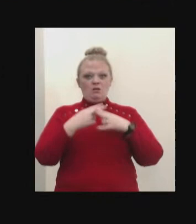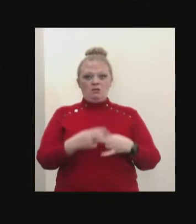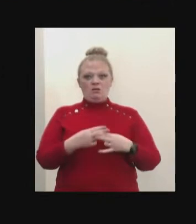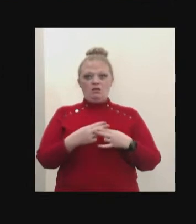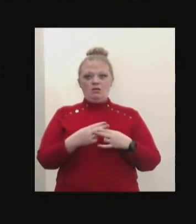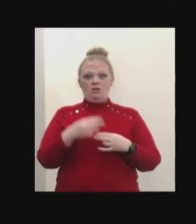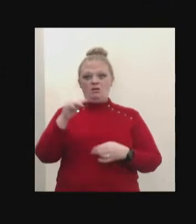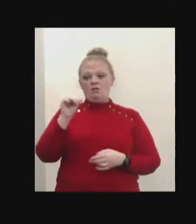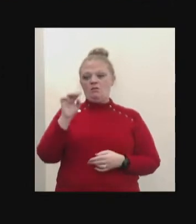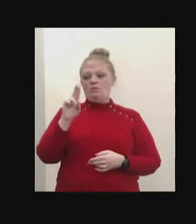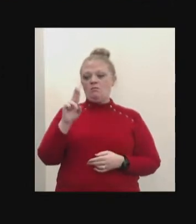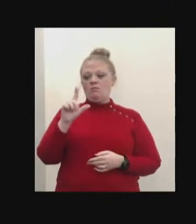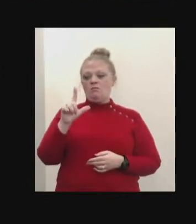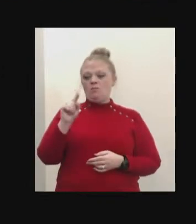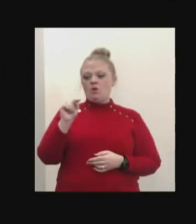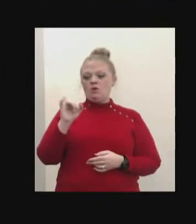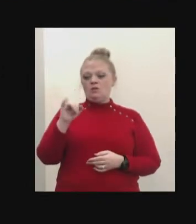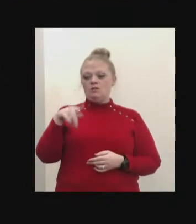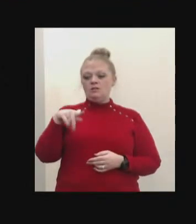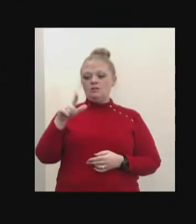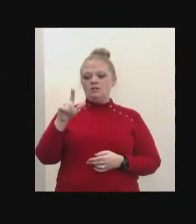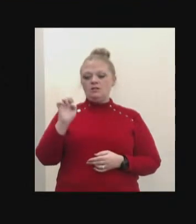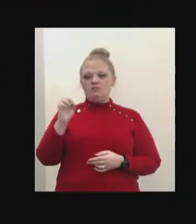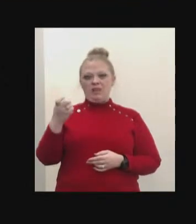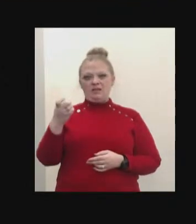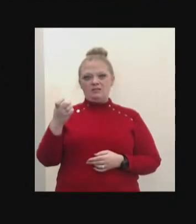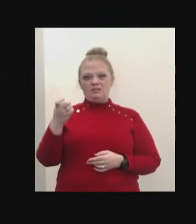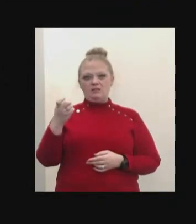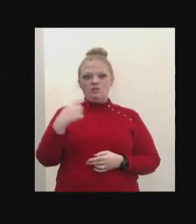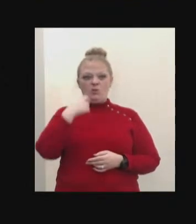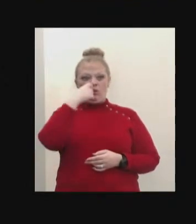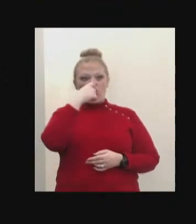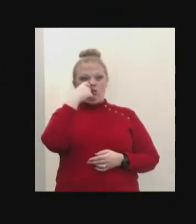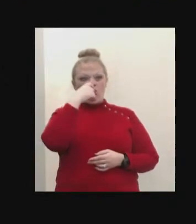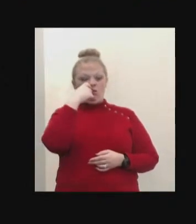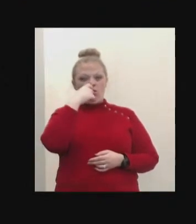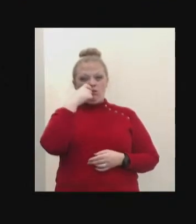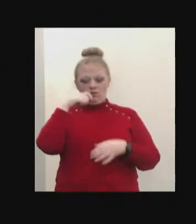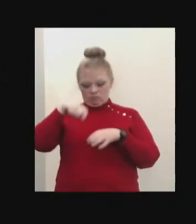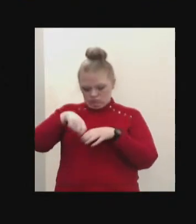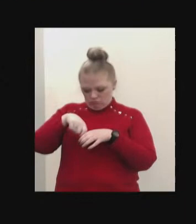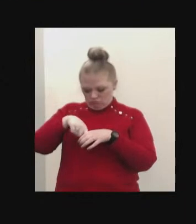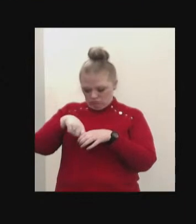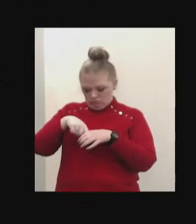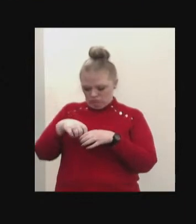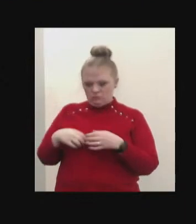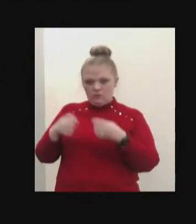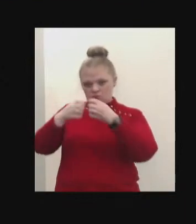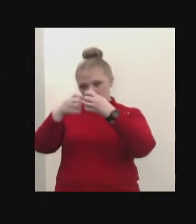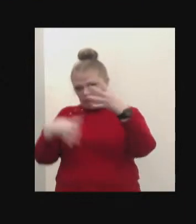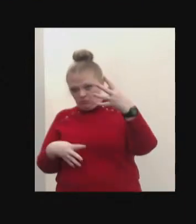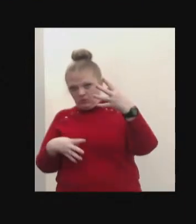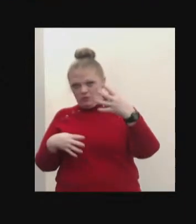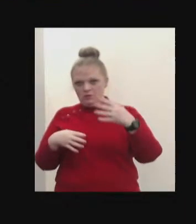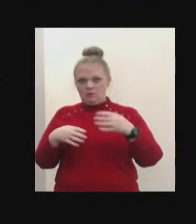multiplex test. So in one specimen, it tests for SARS-CoV-2, which is the virus that causes COVID-19, influenza